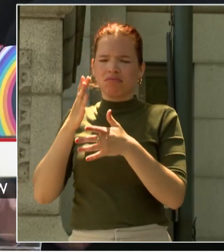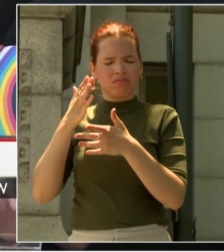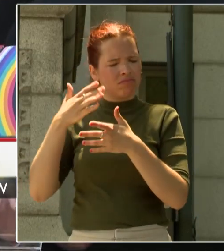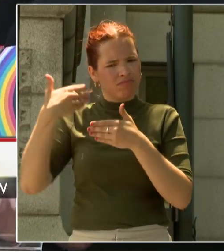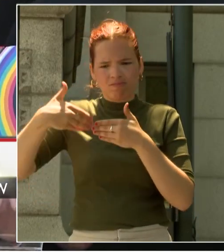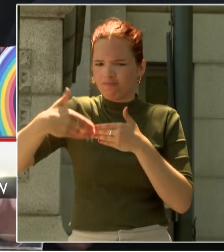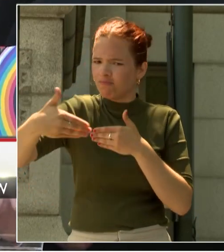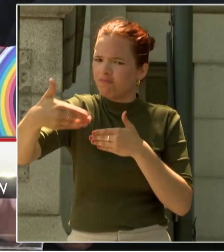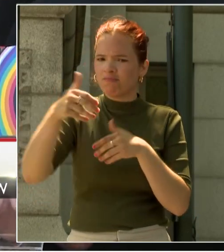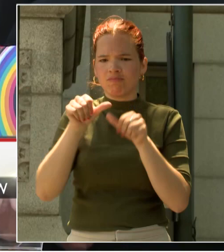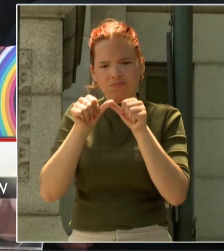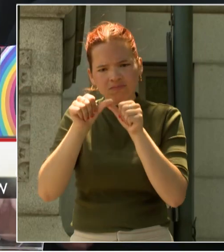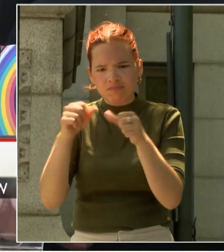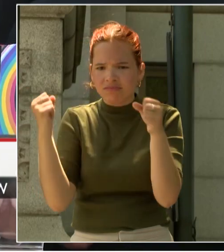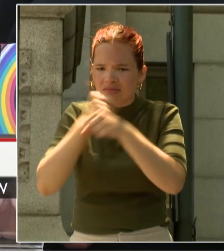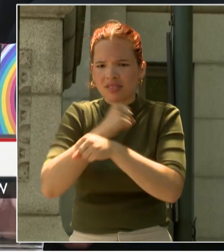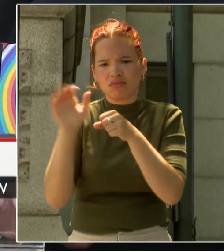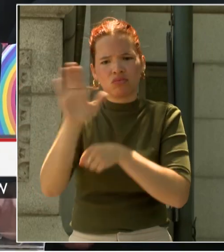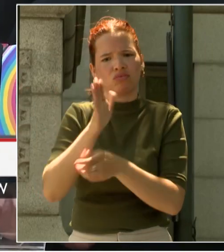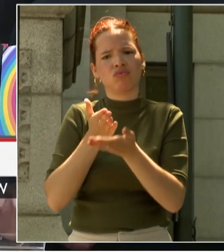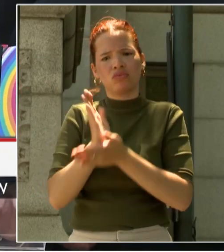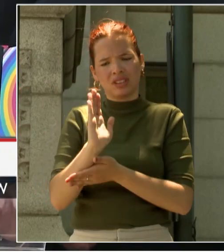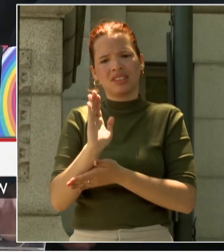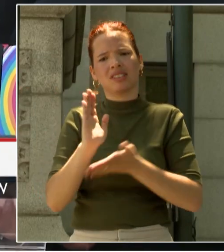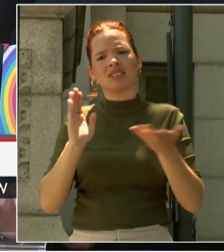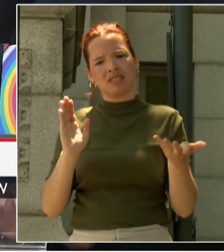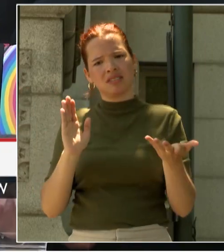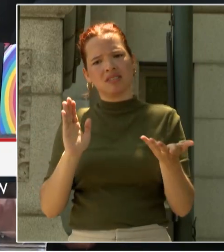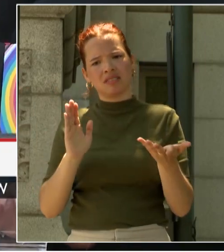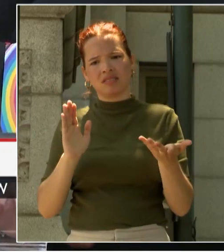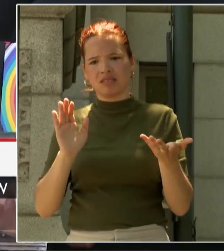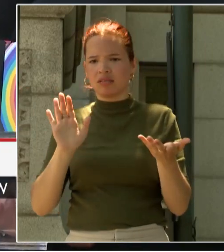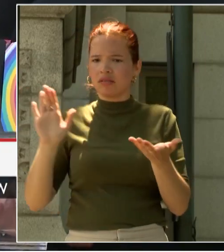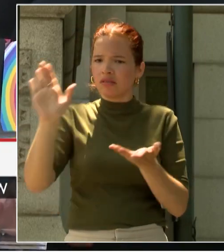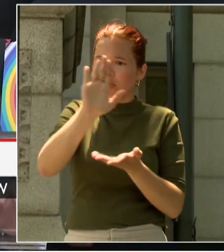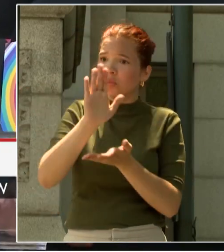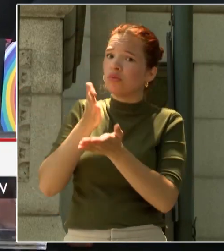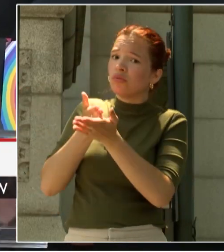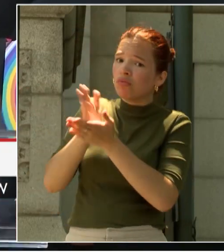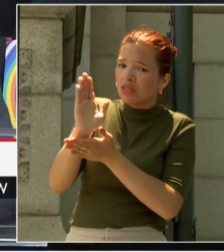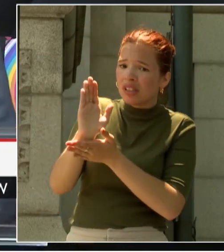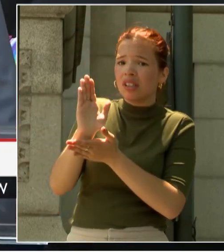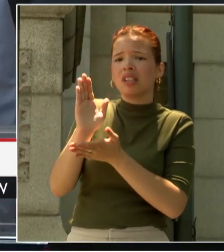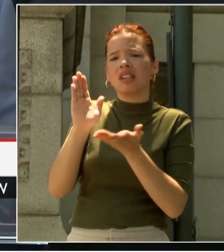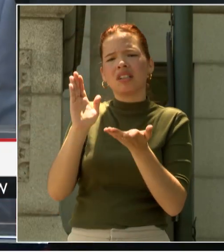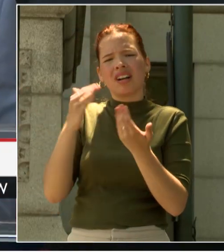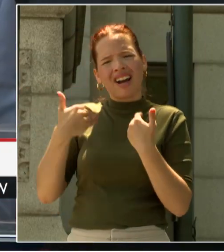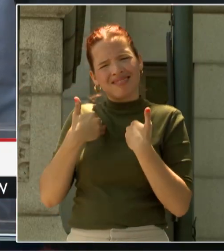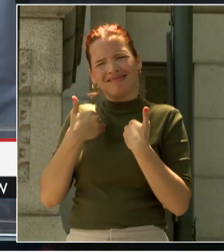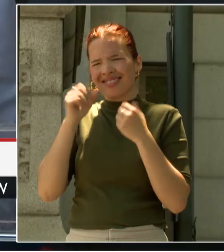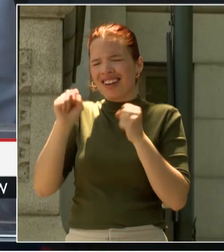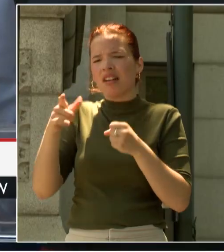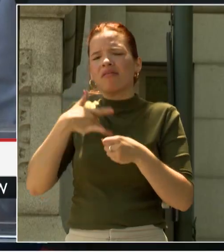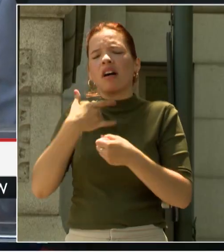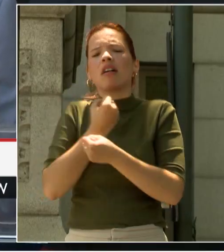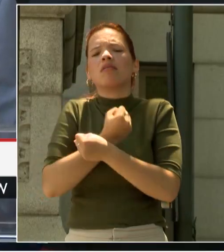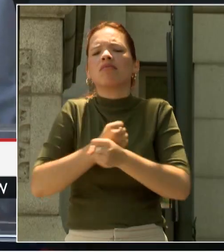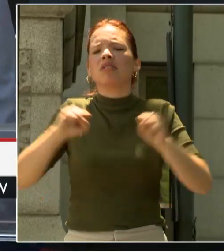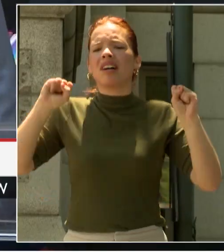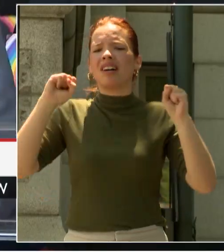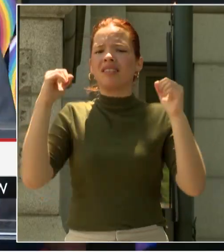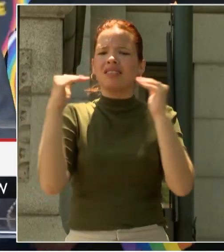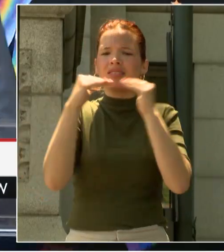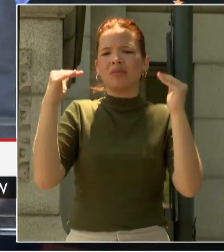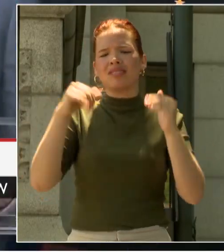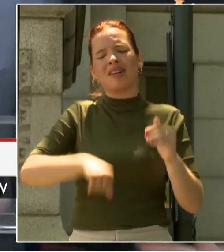D.C. the reflection of what it can be and what it is, what it means to be free, equal, and proud every day. Thank you, and happy